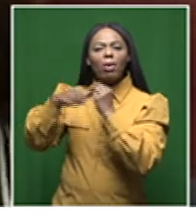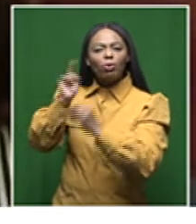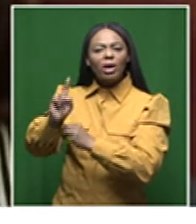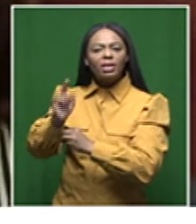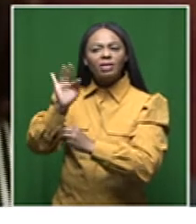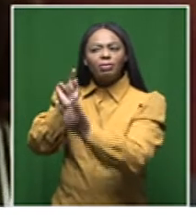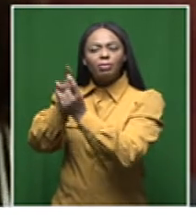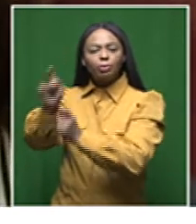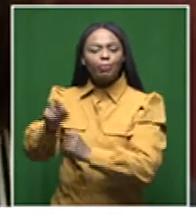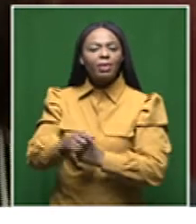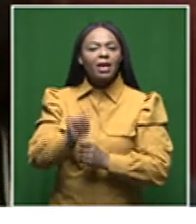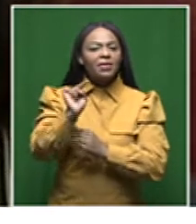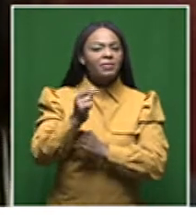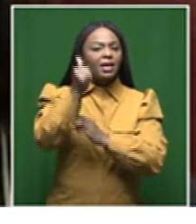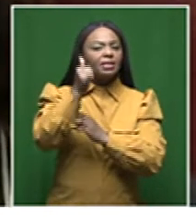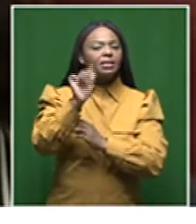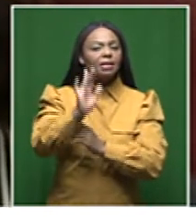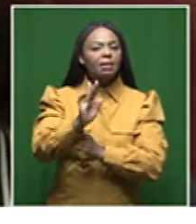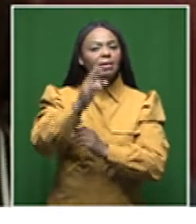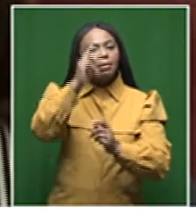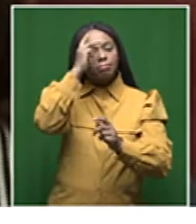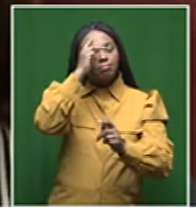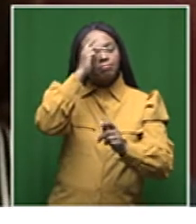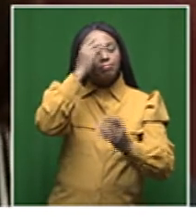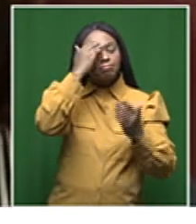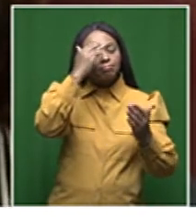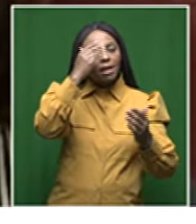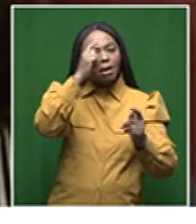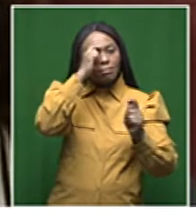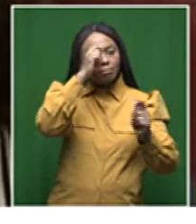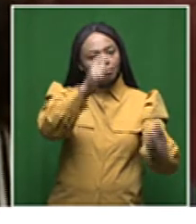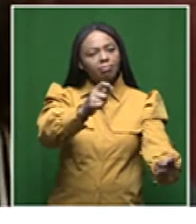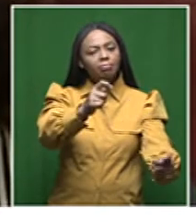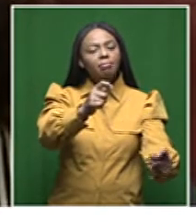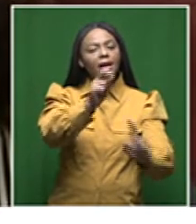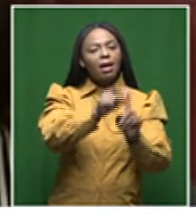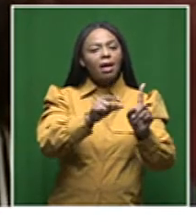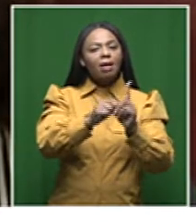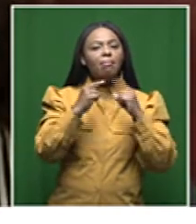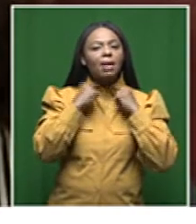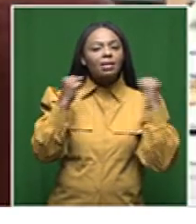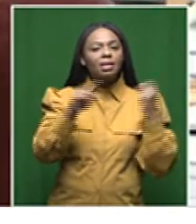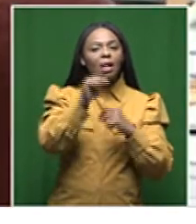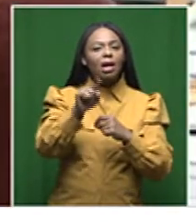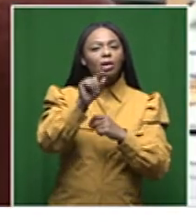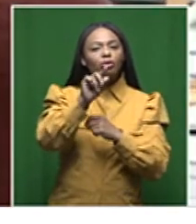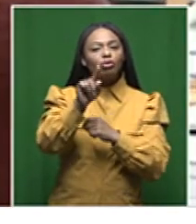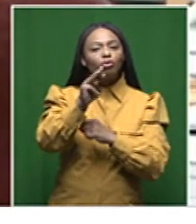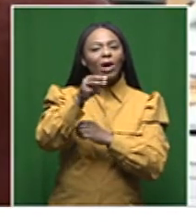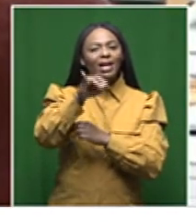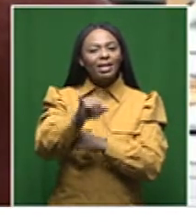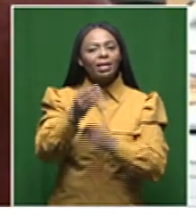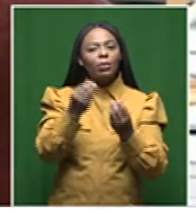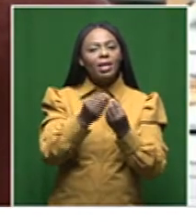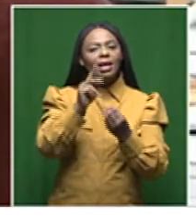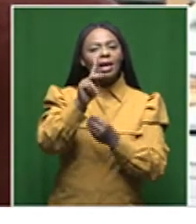Firstly, I really just want to take my hat off to Pastor Zwane and Karabo for coming through with their problem, because this is really a